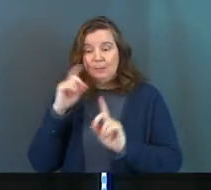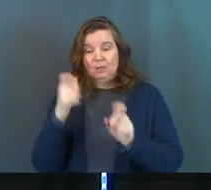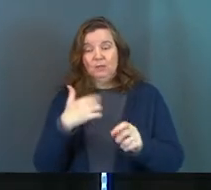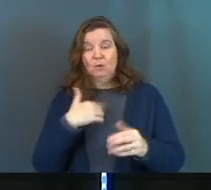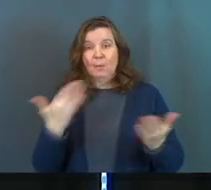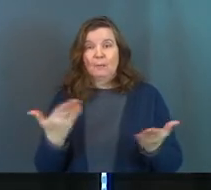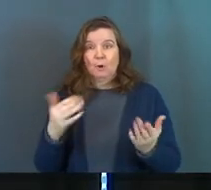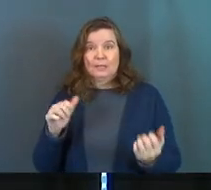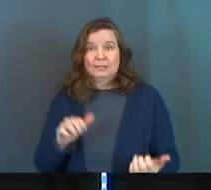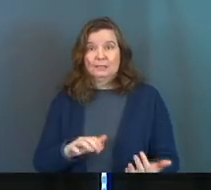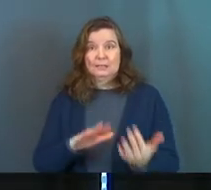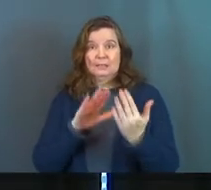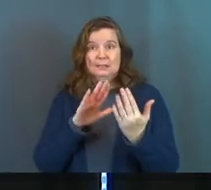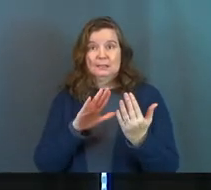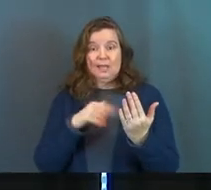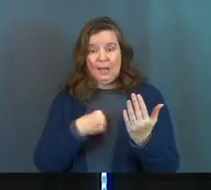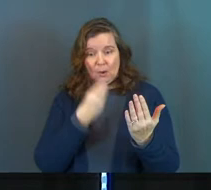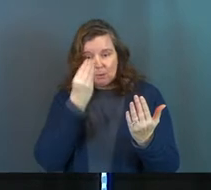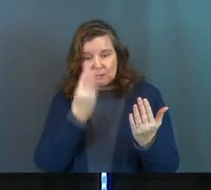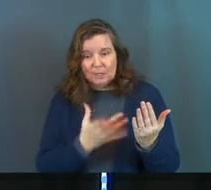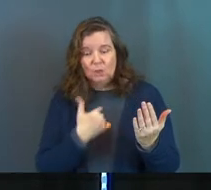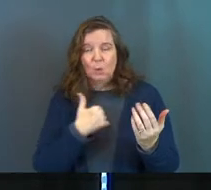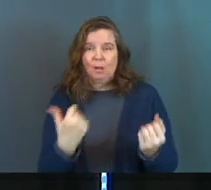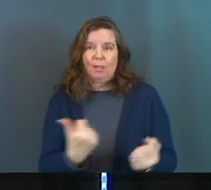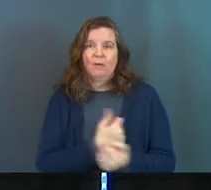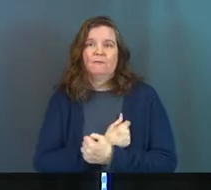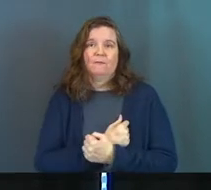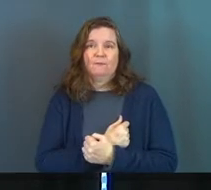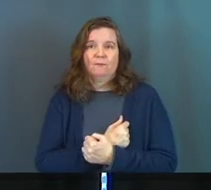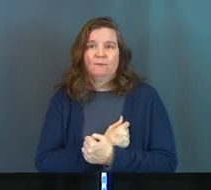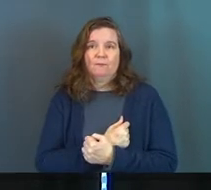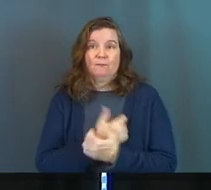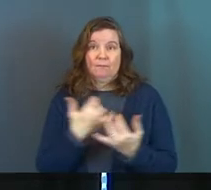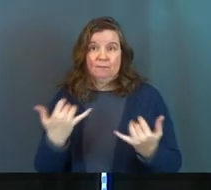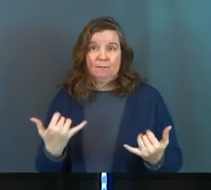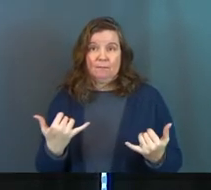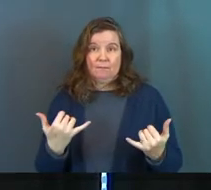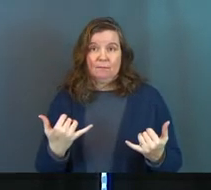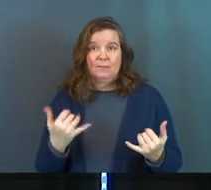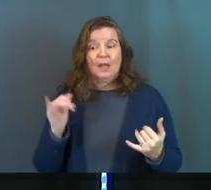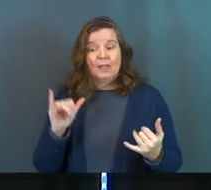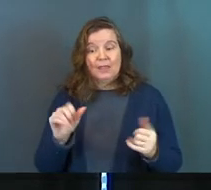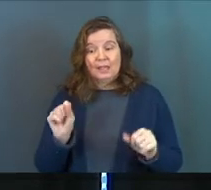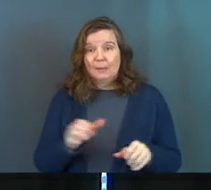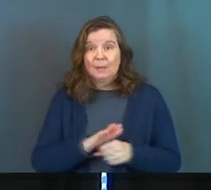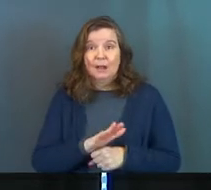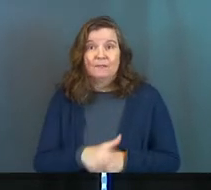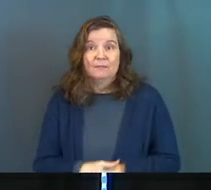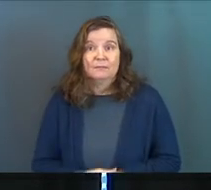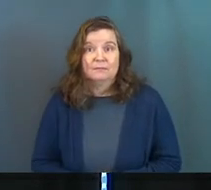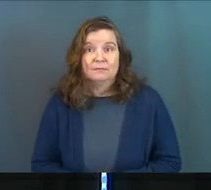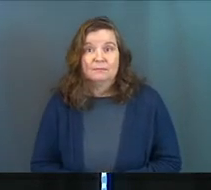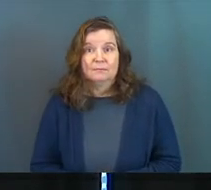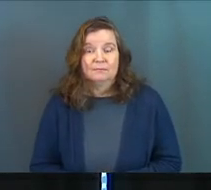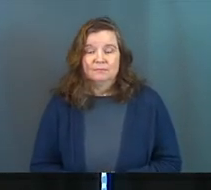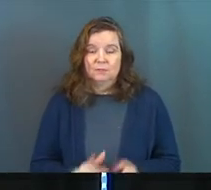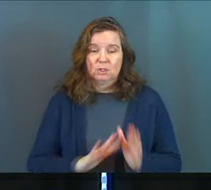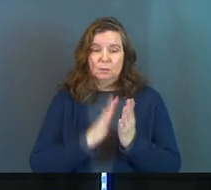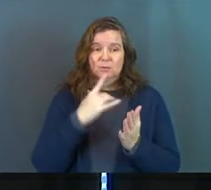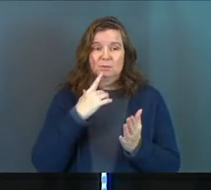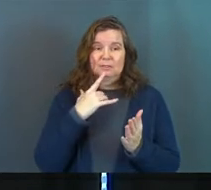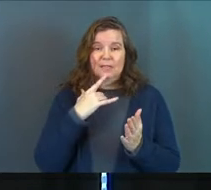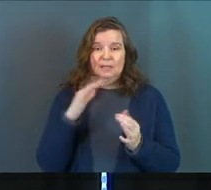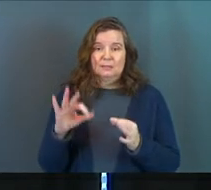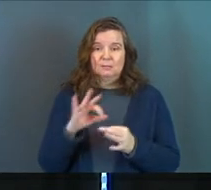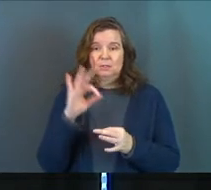you my presence, and I'm going to tell you that you are loved right now. And that can be enough. The scripture says